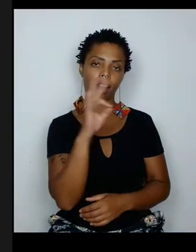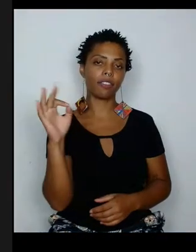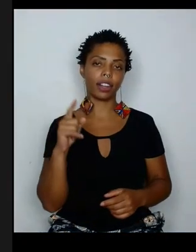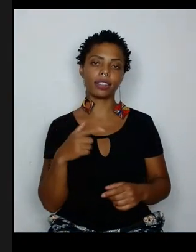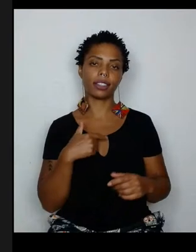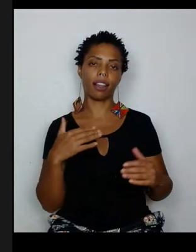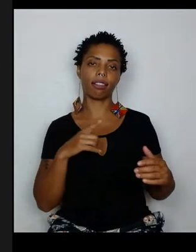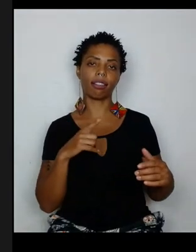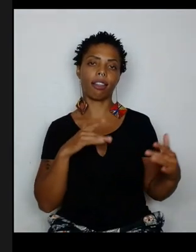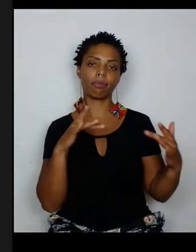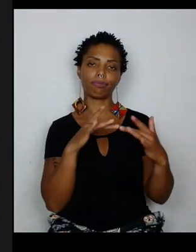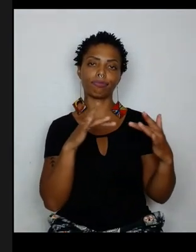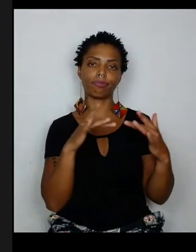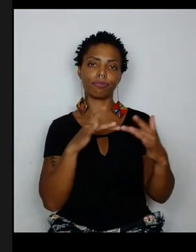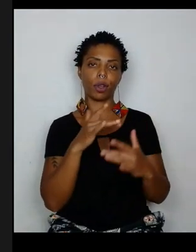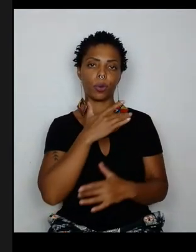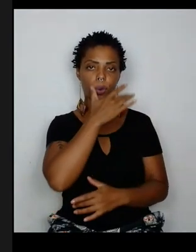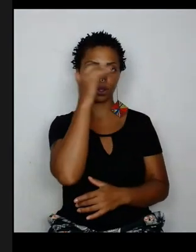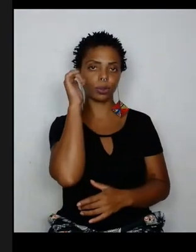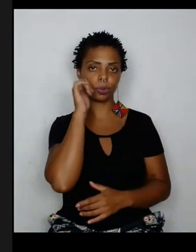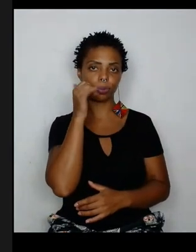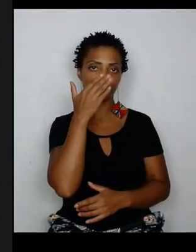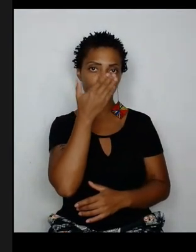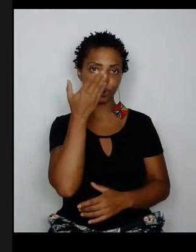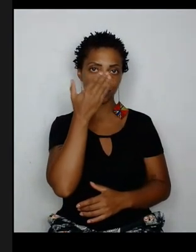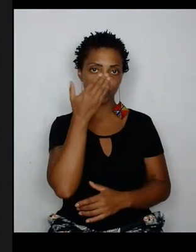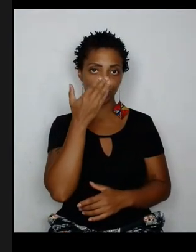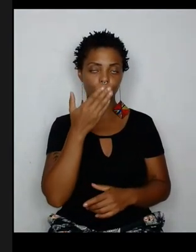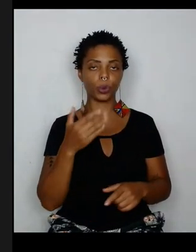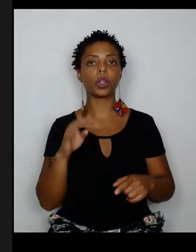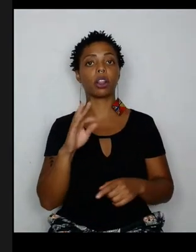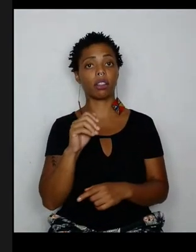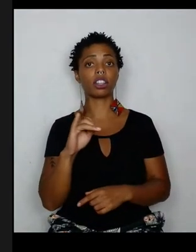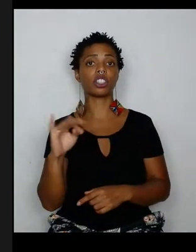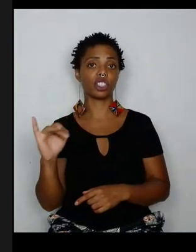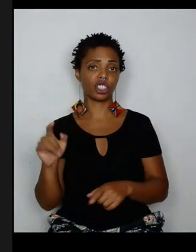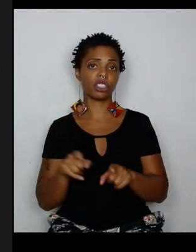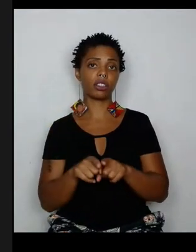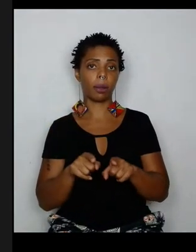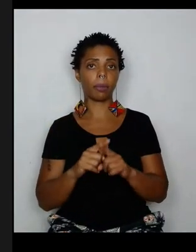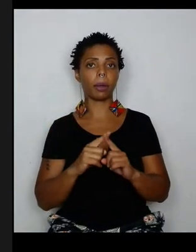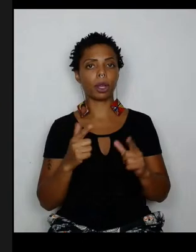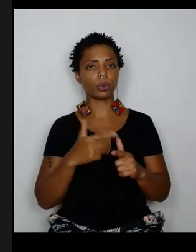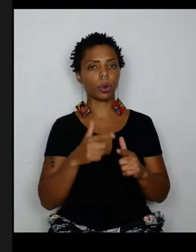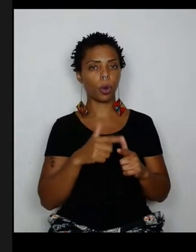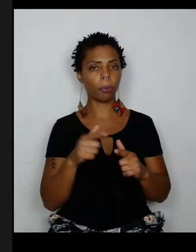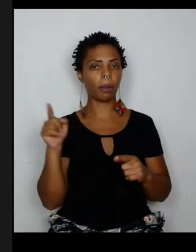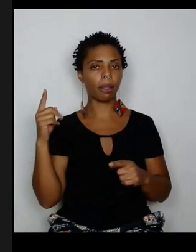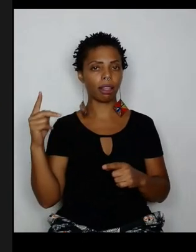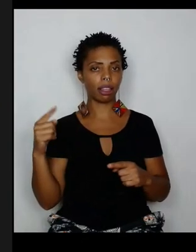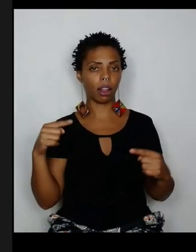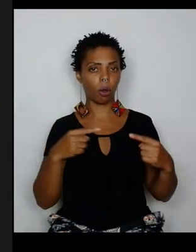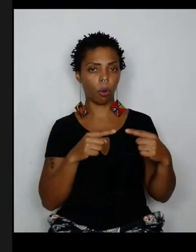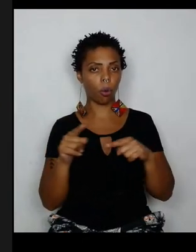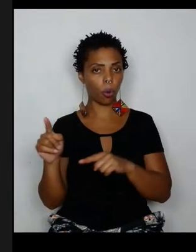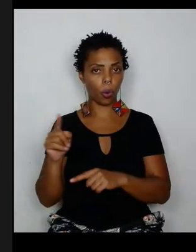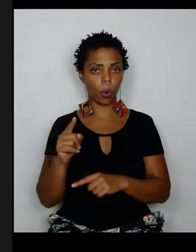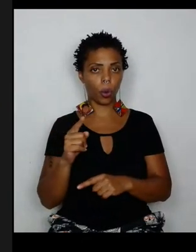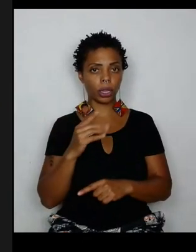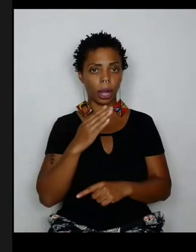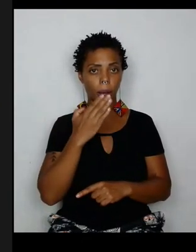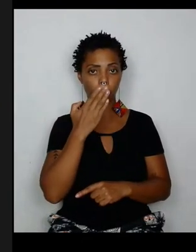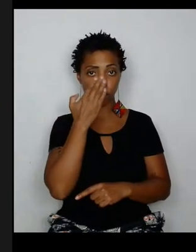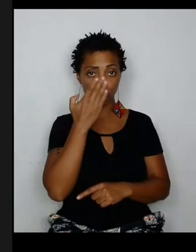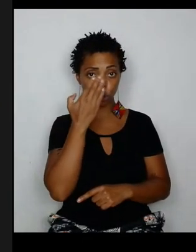so whatever his problems with prostitution it didn't seem to produce any difficulty